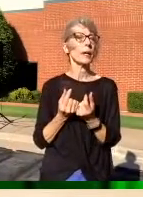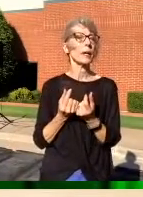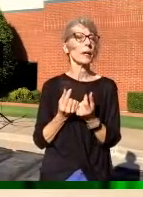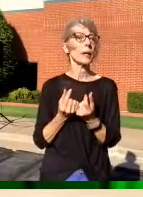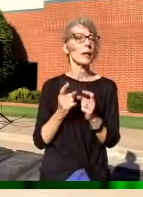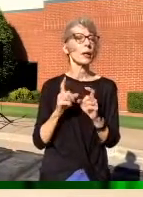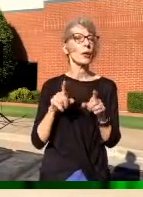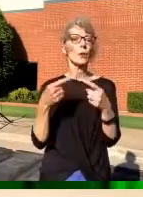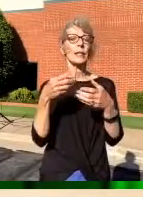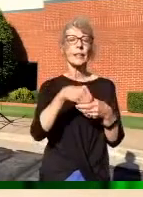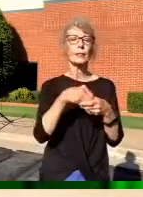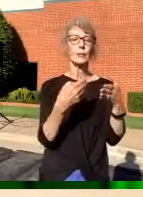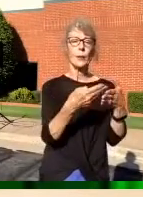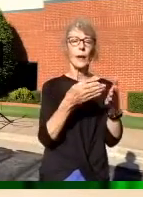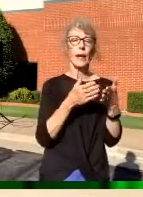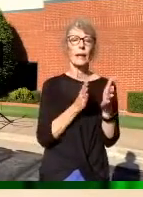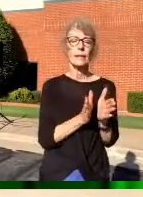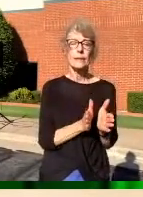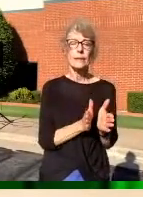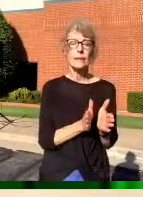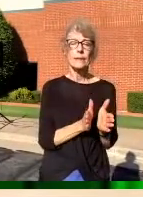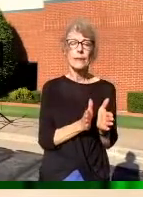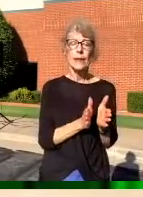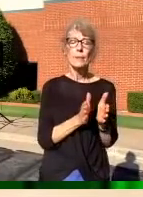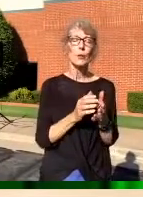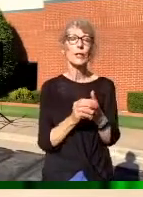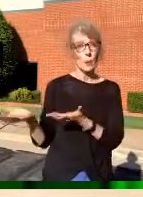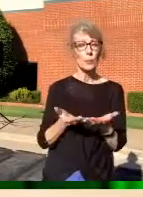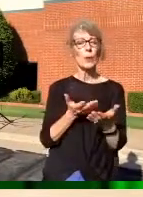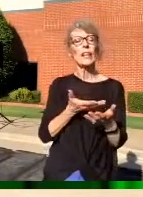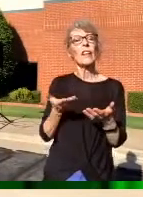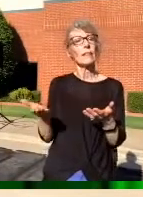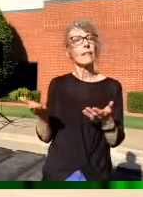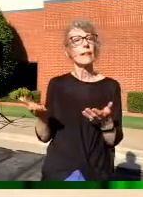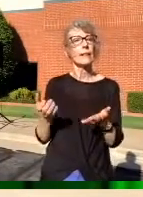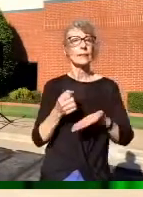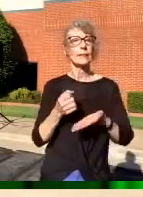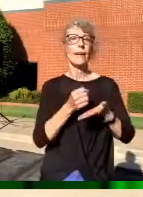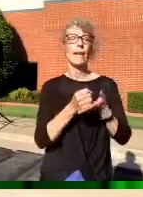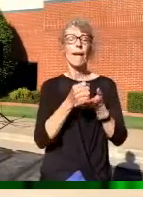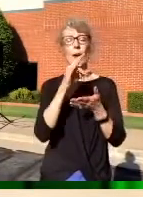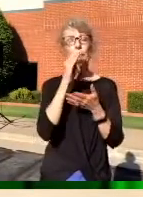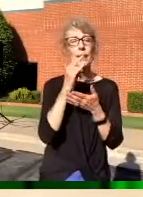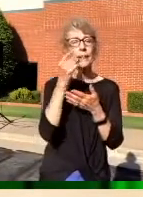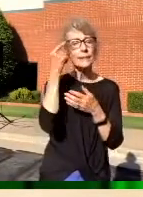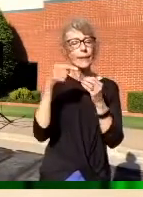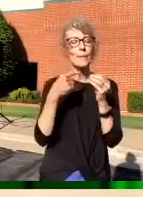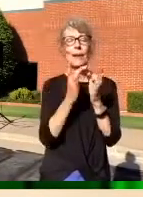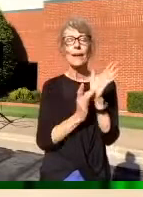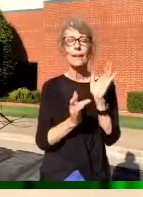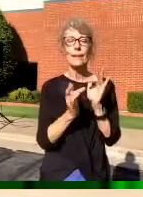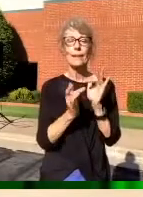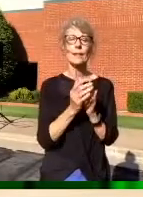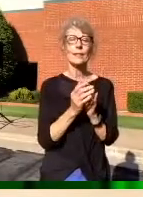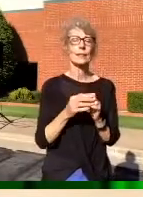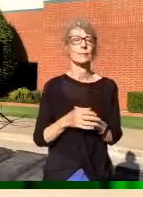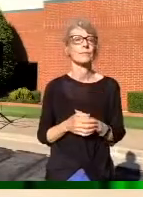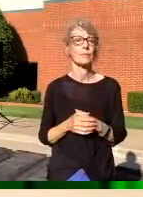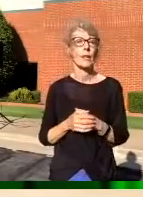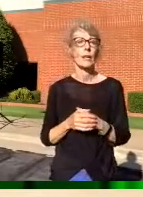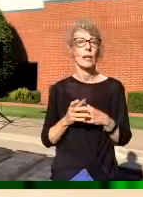hundreds of kids, both from our church family and the community. Celebrate Recovery and our international ministry have gone online.